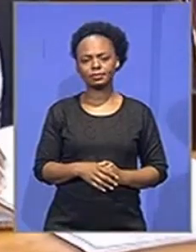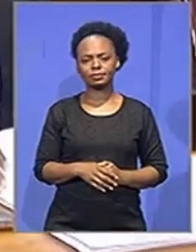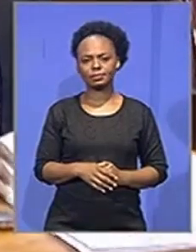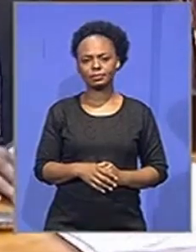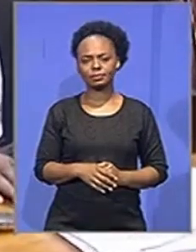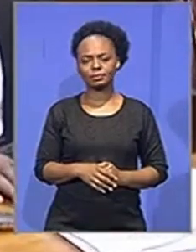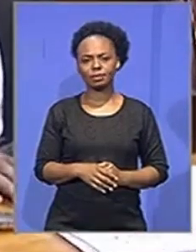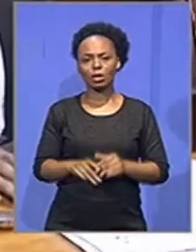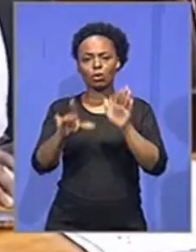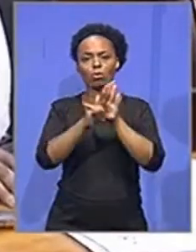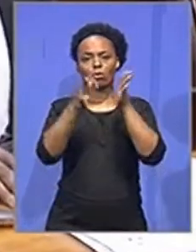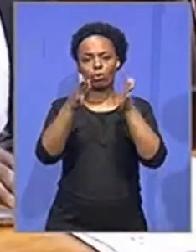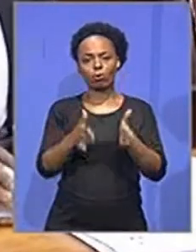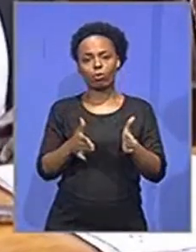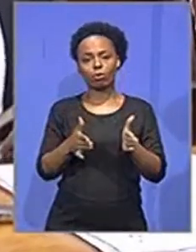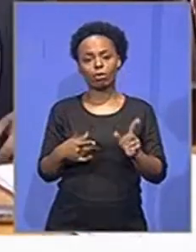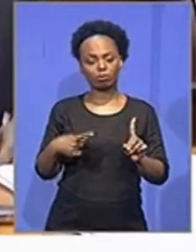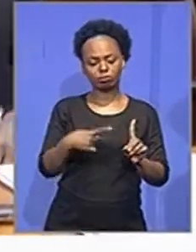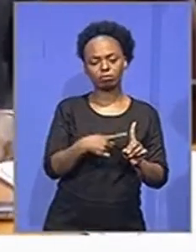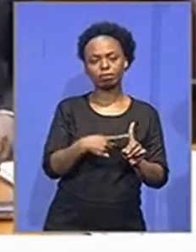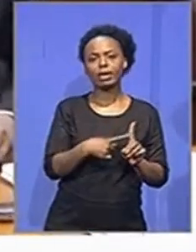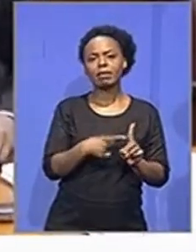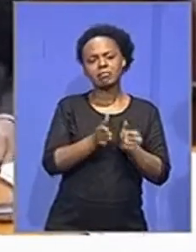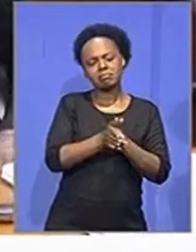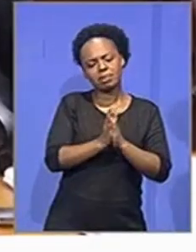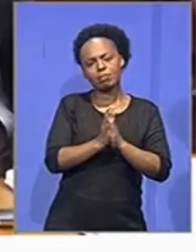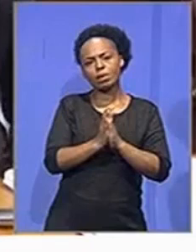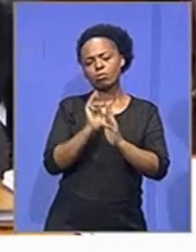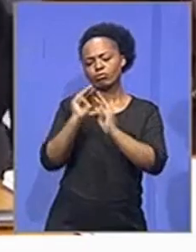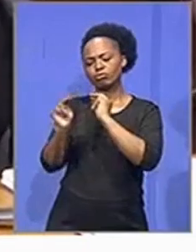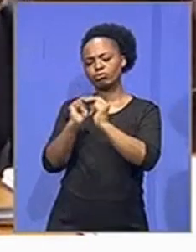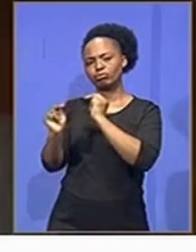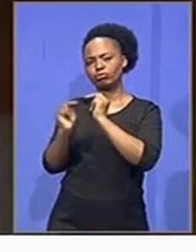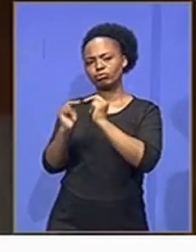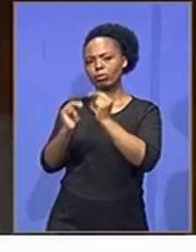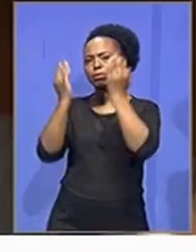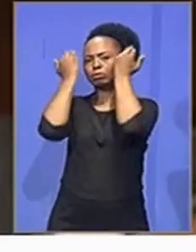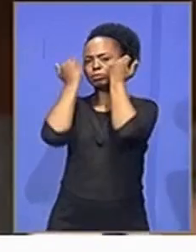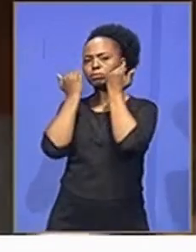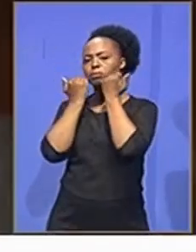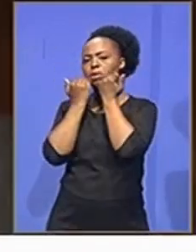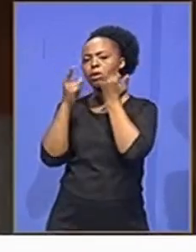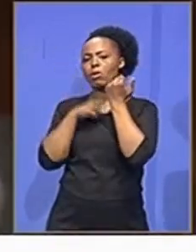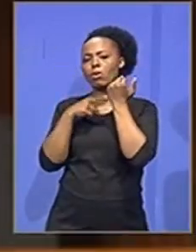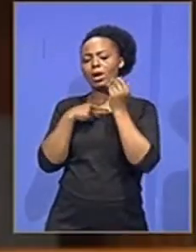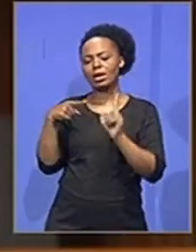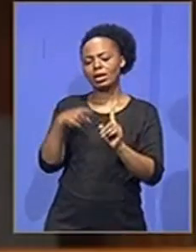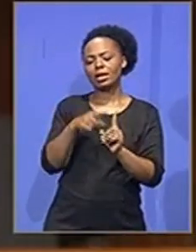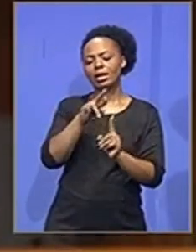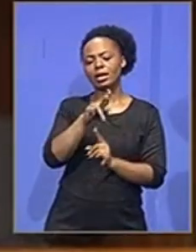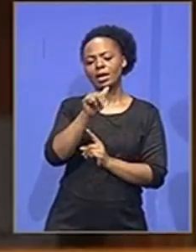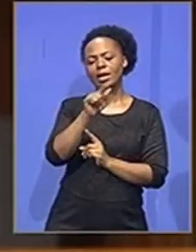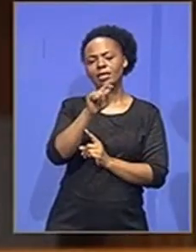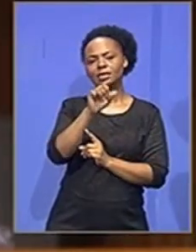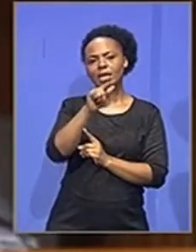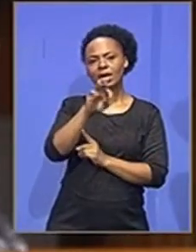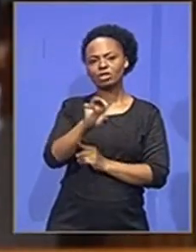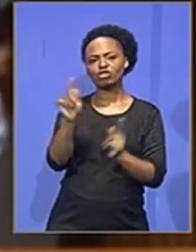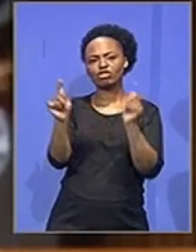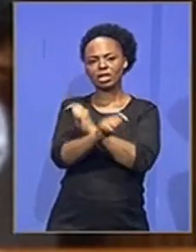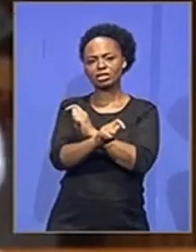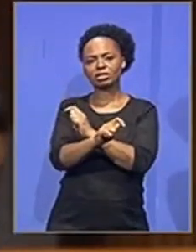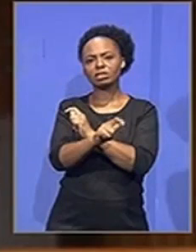Boemedi ba moqosuwa bo kopile nako ya ho buisana le botshotshisi ka mora hore Mackenzi Ratselane a fetole leqwetha.